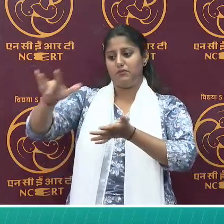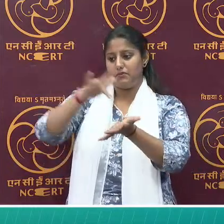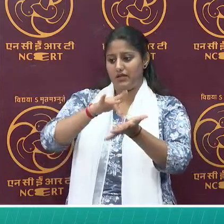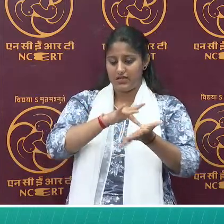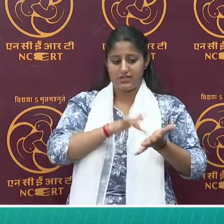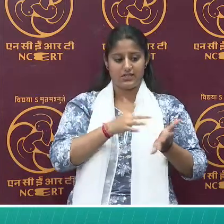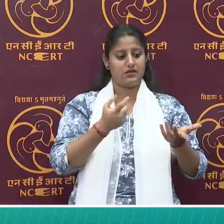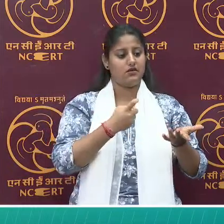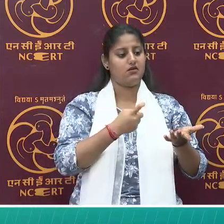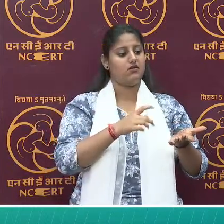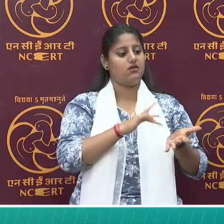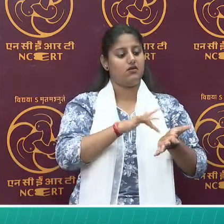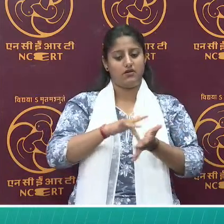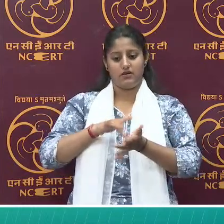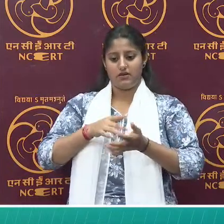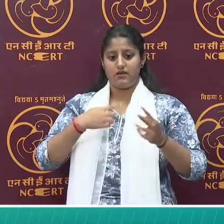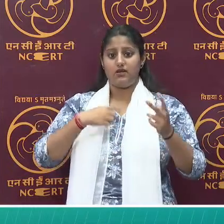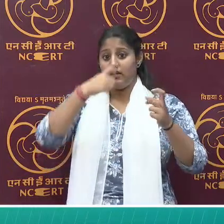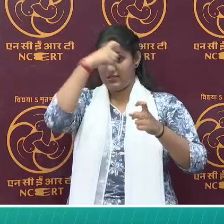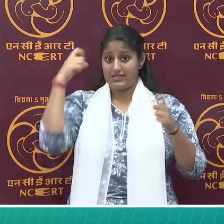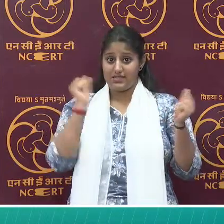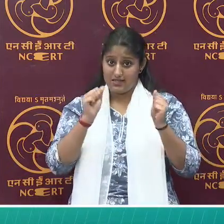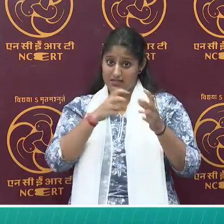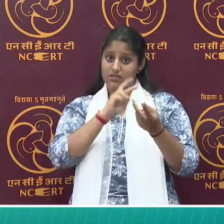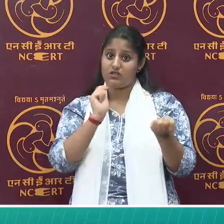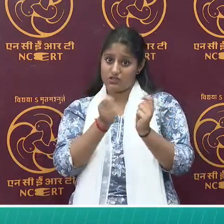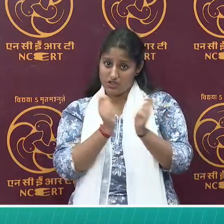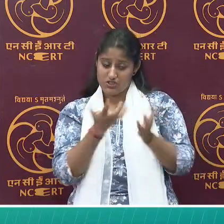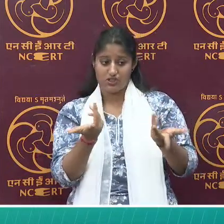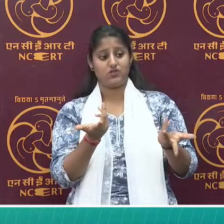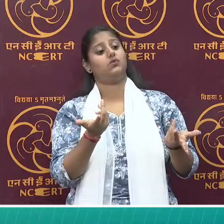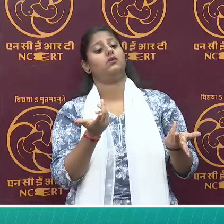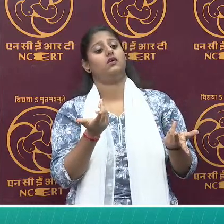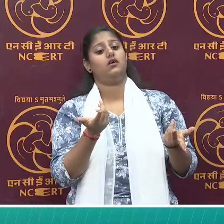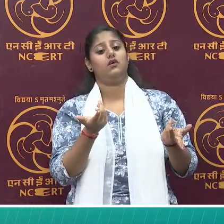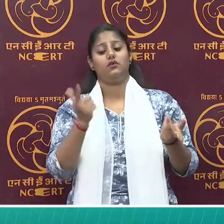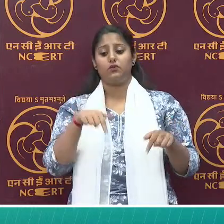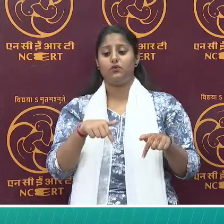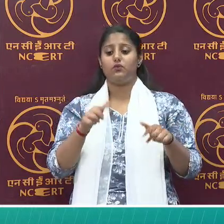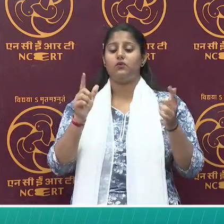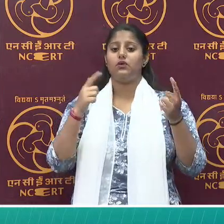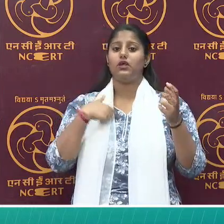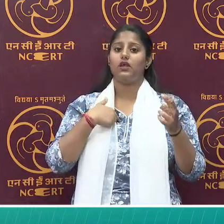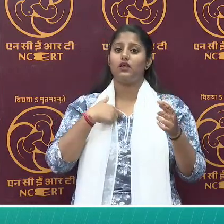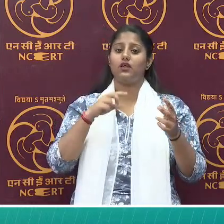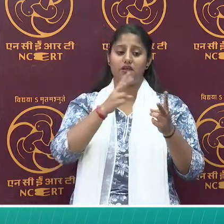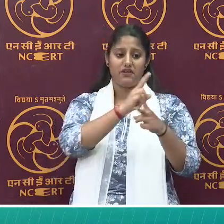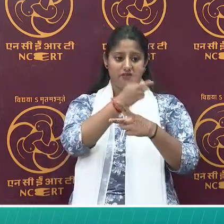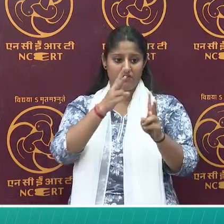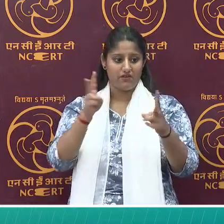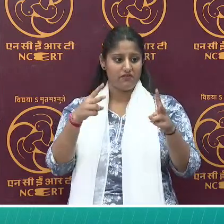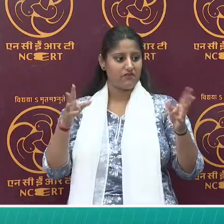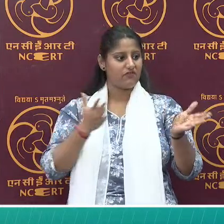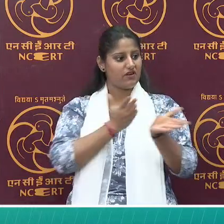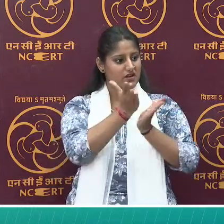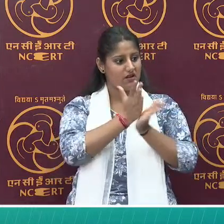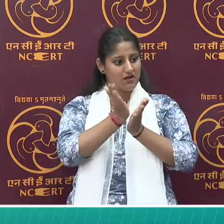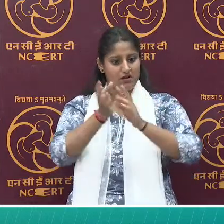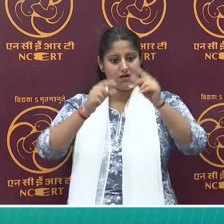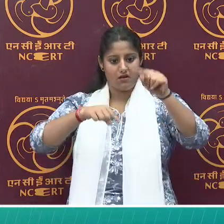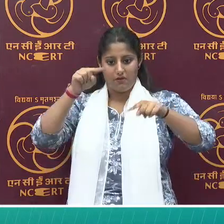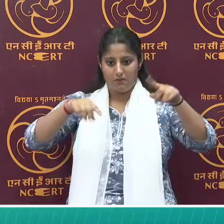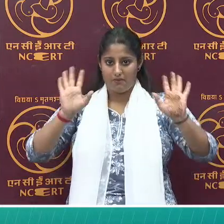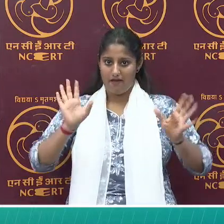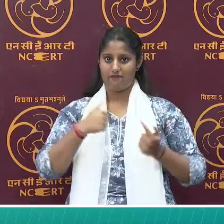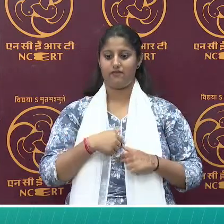region, the season is also changing, right? So that give rise to the different variety of crops. So we